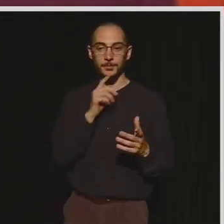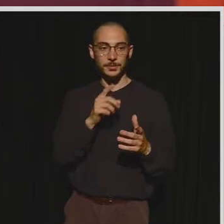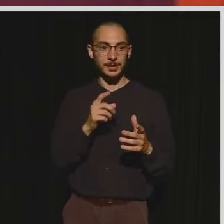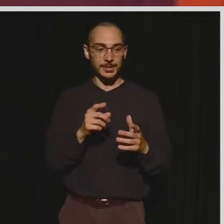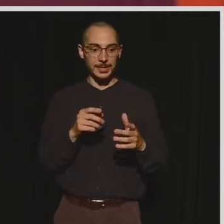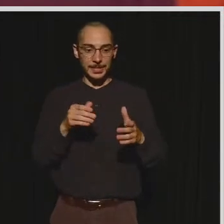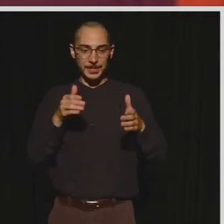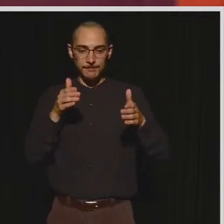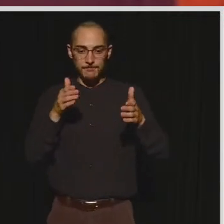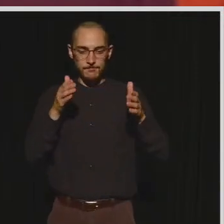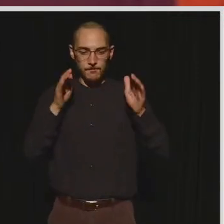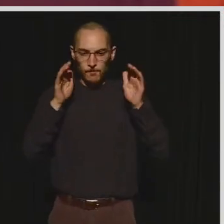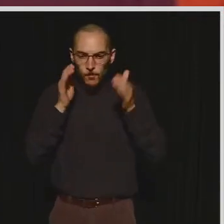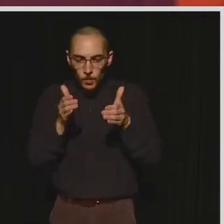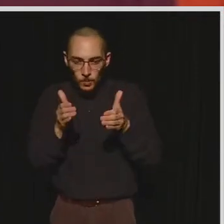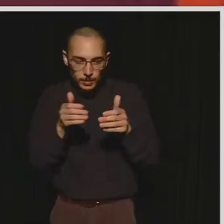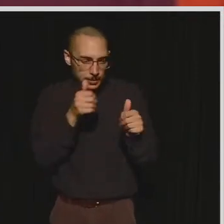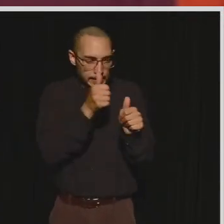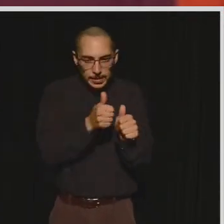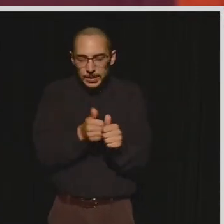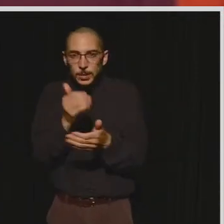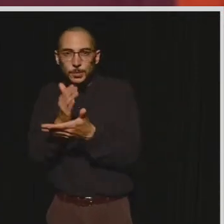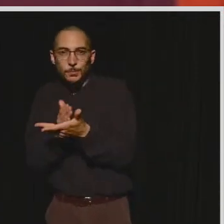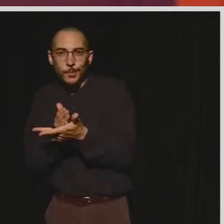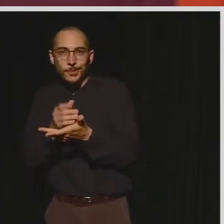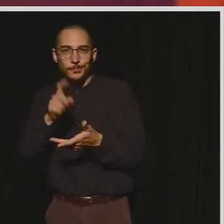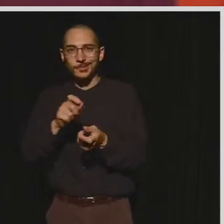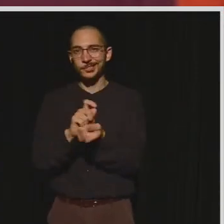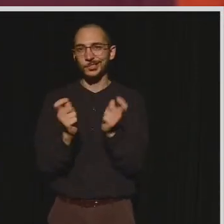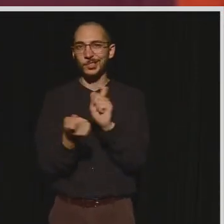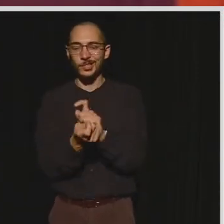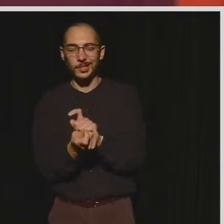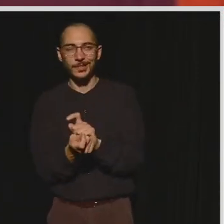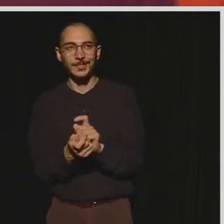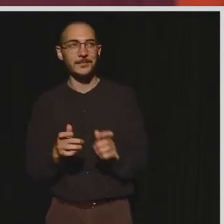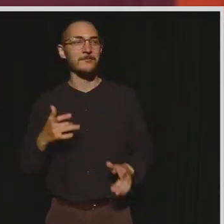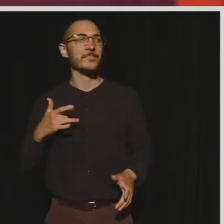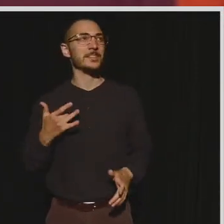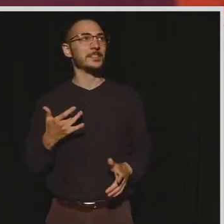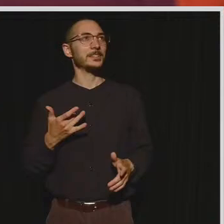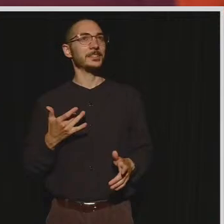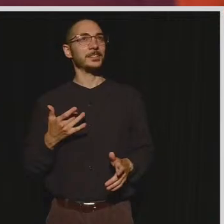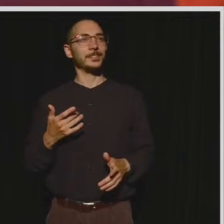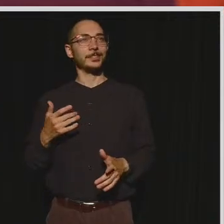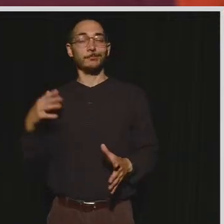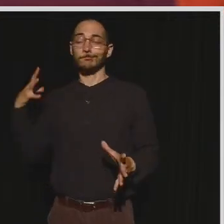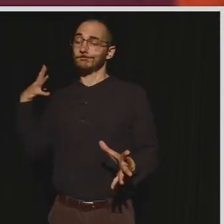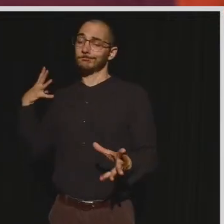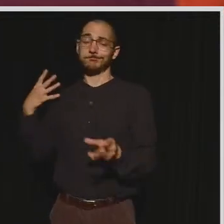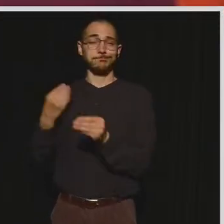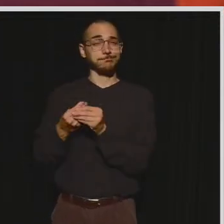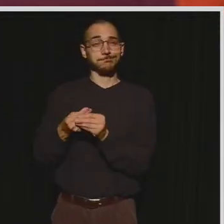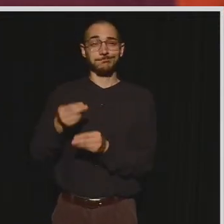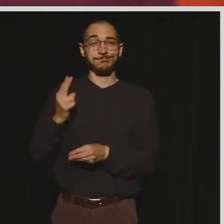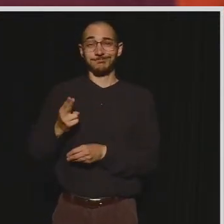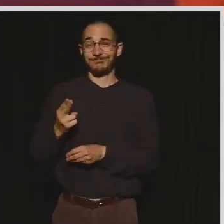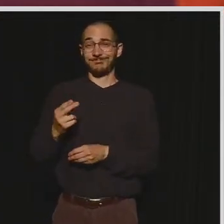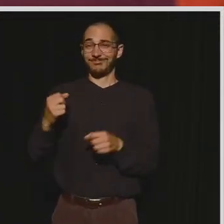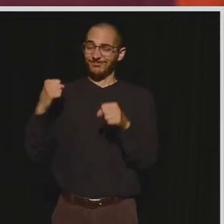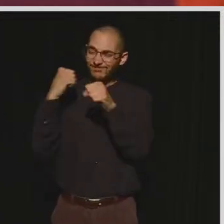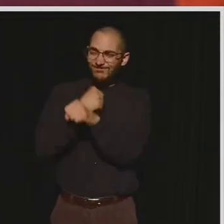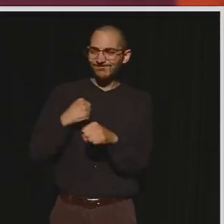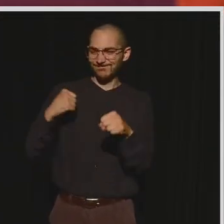proud to have been a part of history, and I'm really looking forward to participating and being an ancestor worth